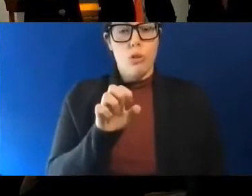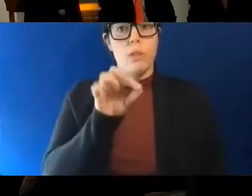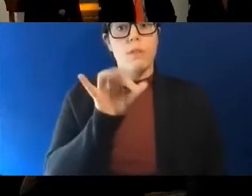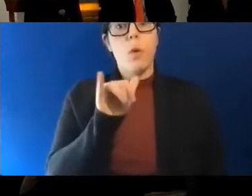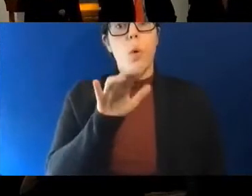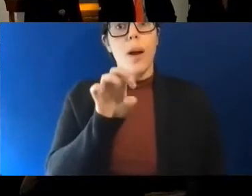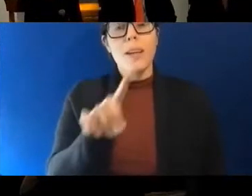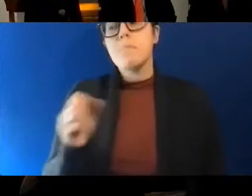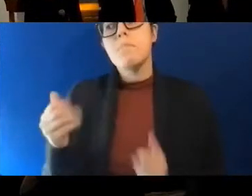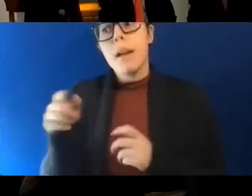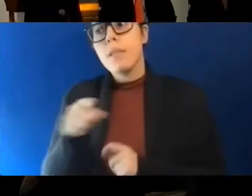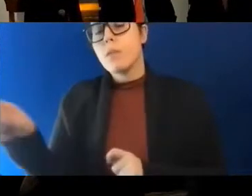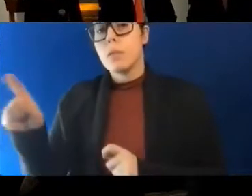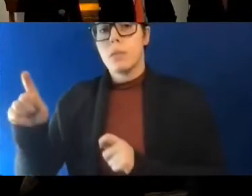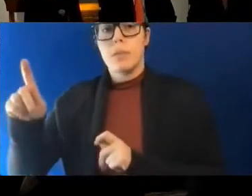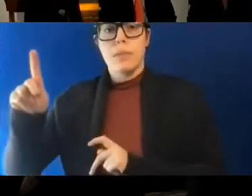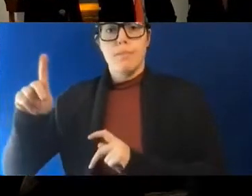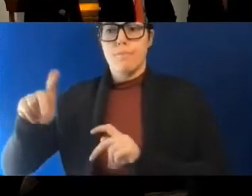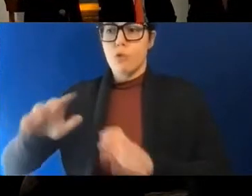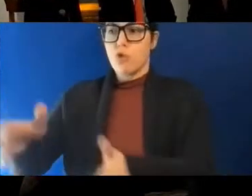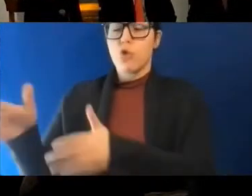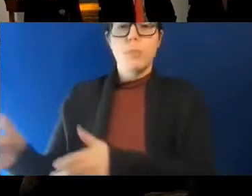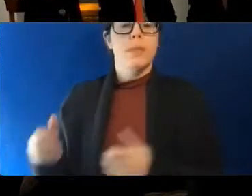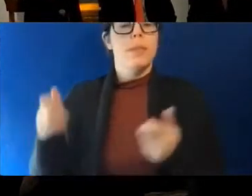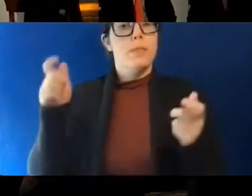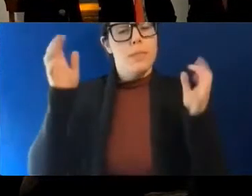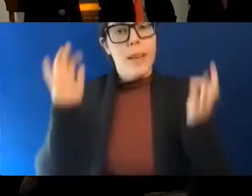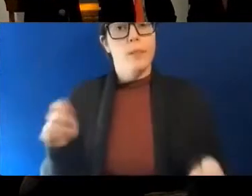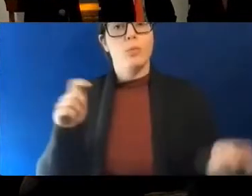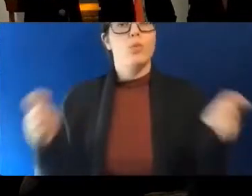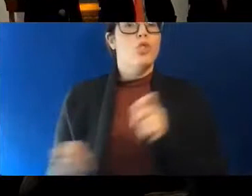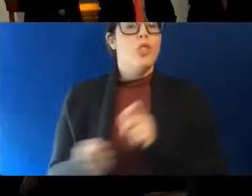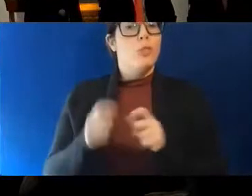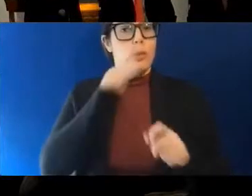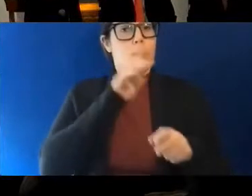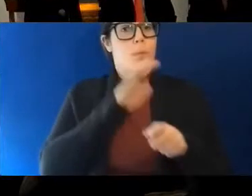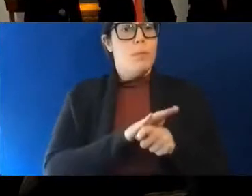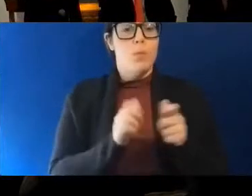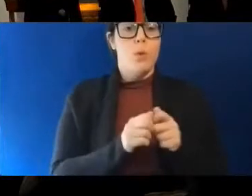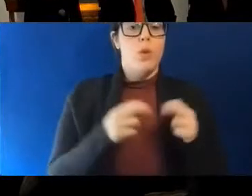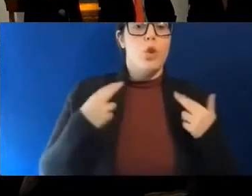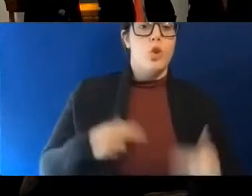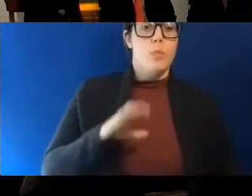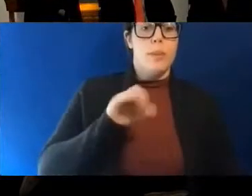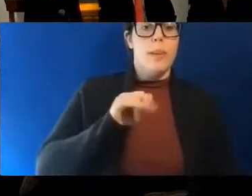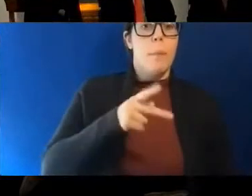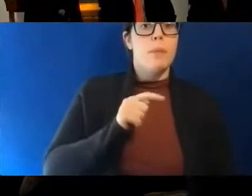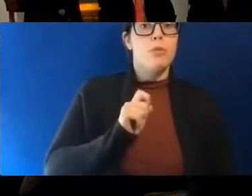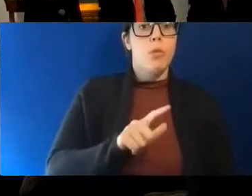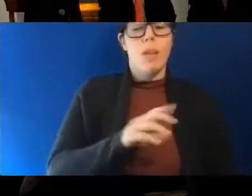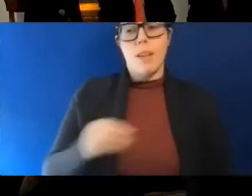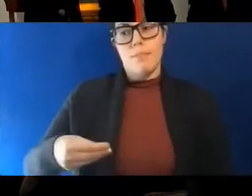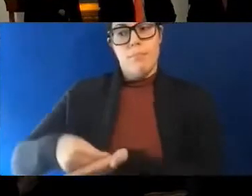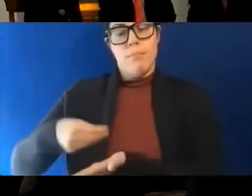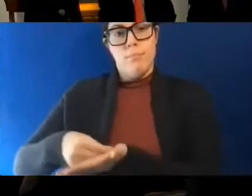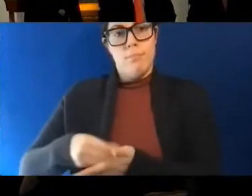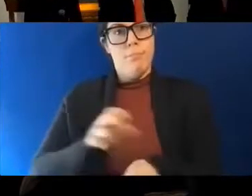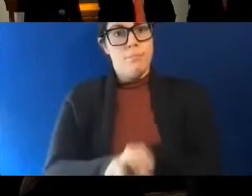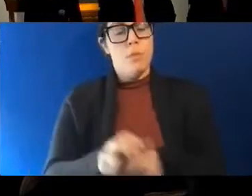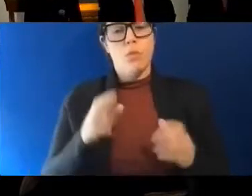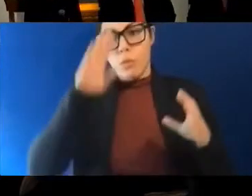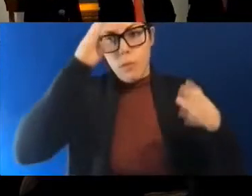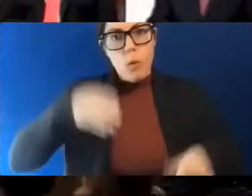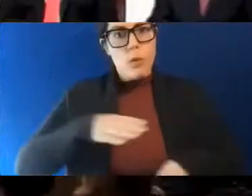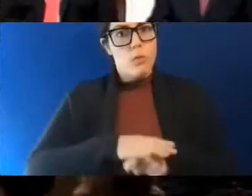their commitments in terms of capital, but also human capital devoted to working on this